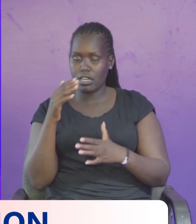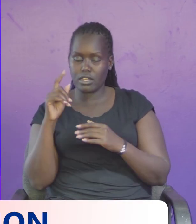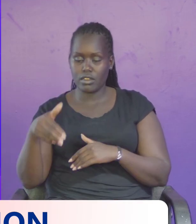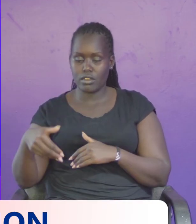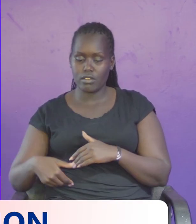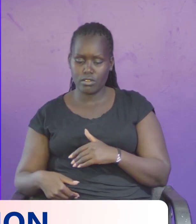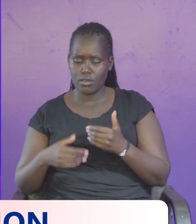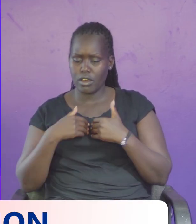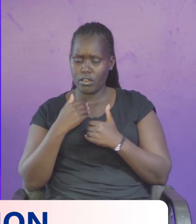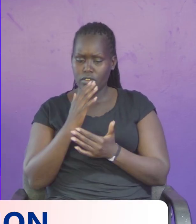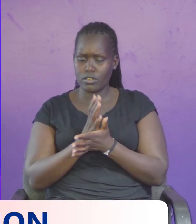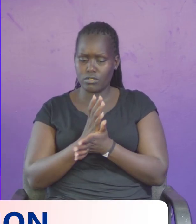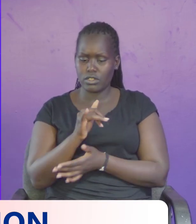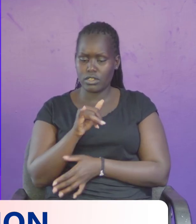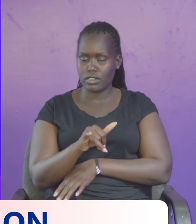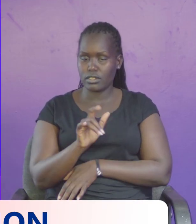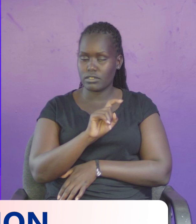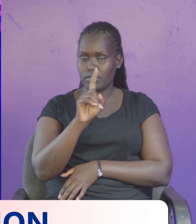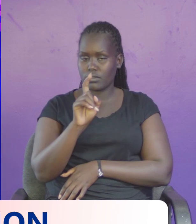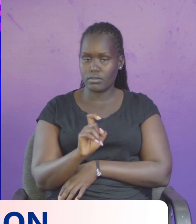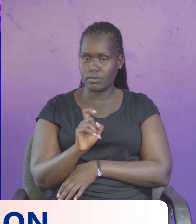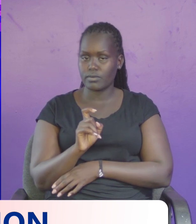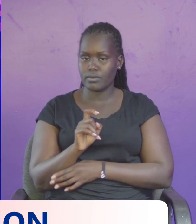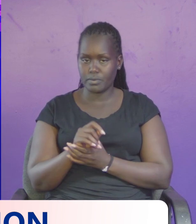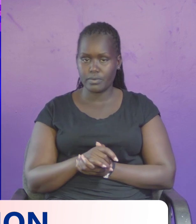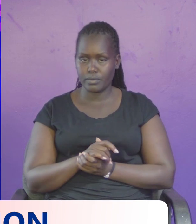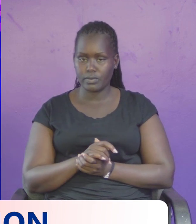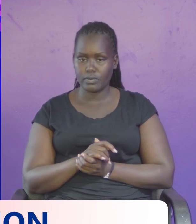there truth in that? I pity